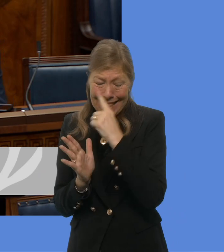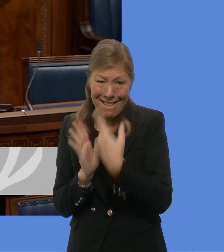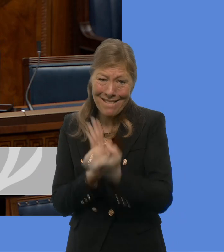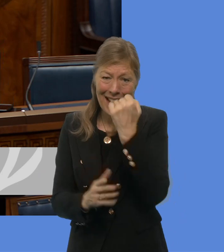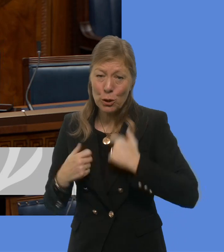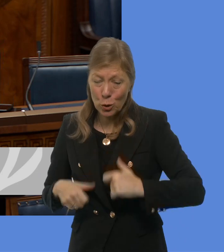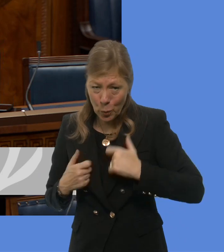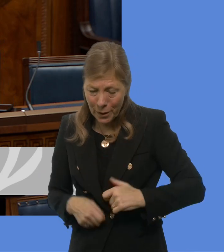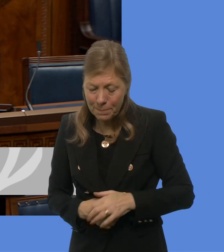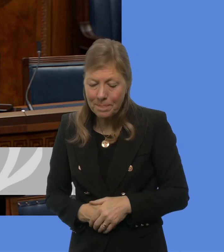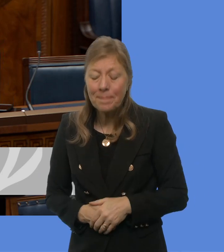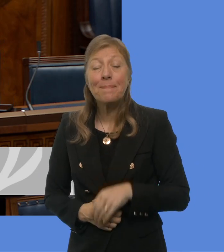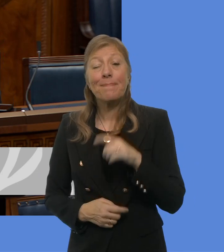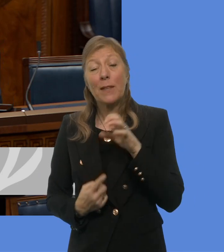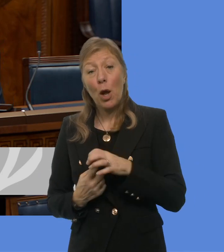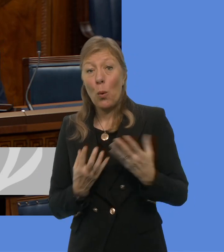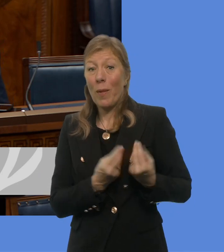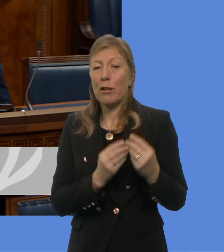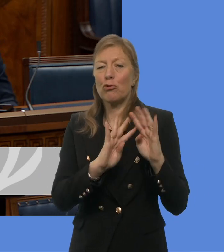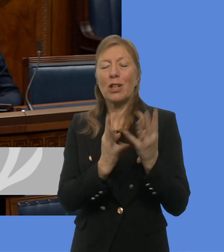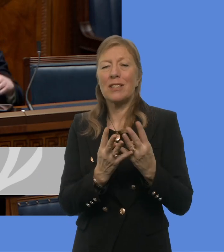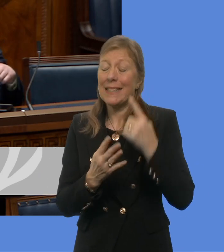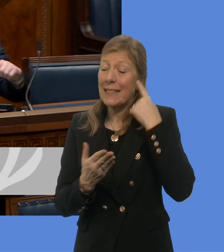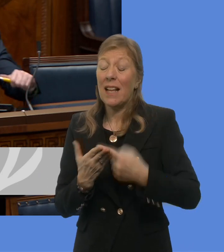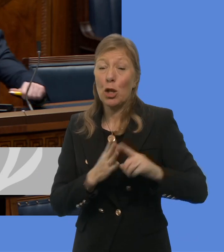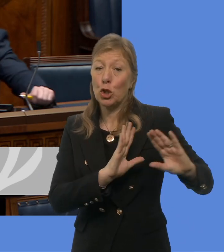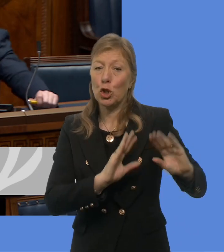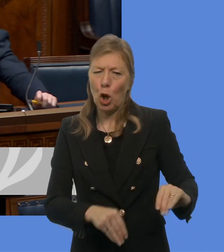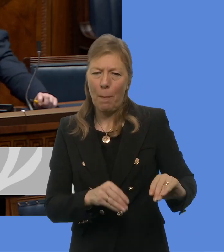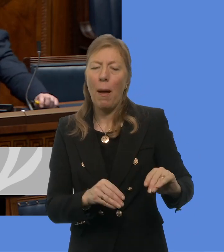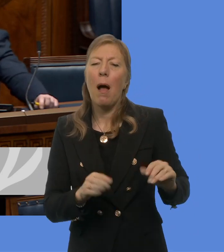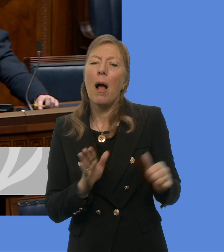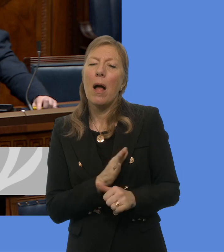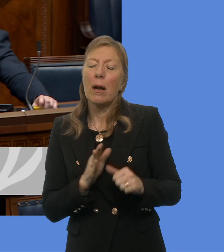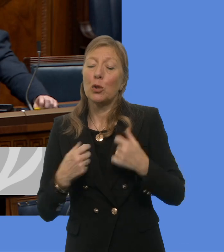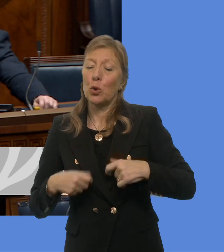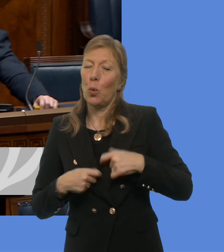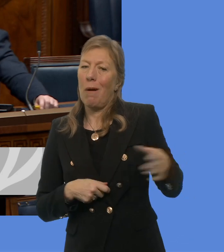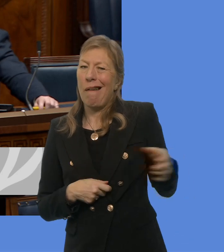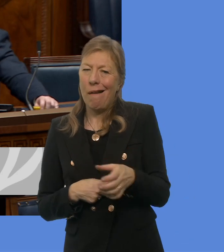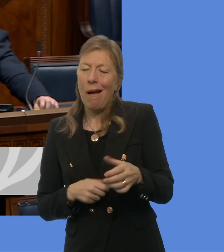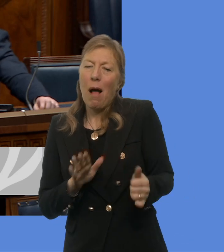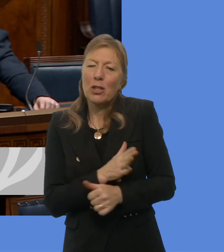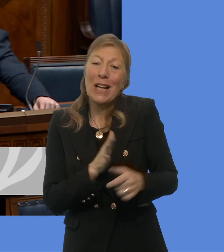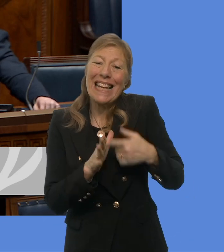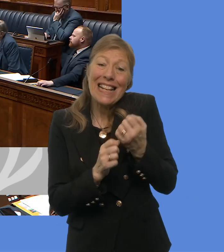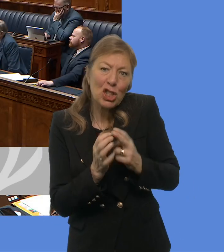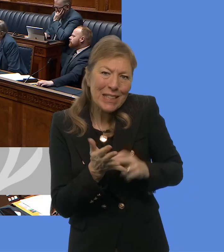trusts, took the decision to end agency usage for HSC social workers by the end of June of